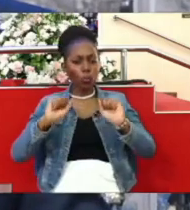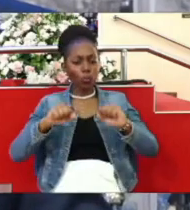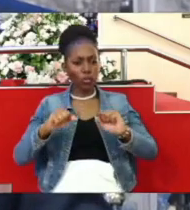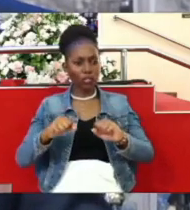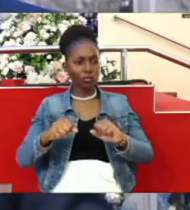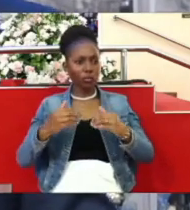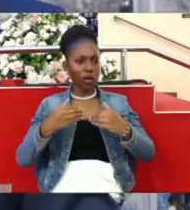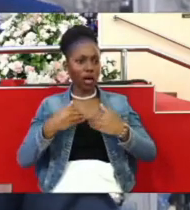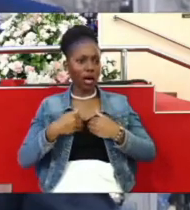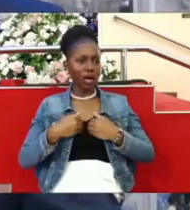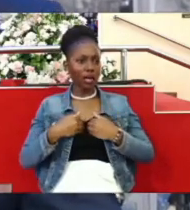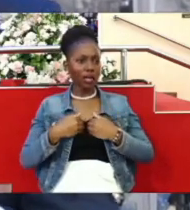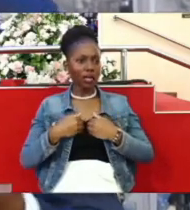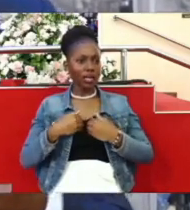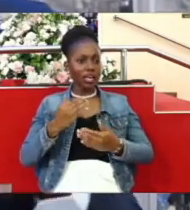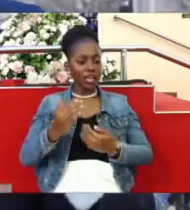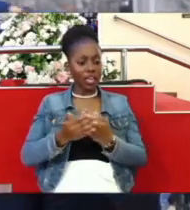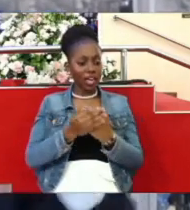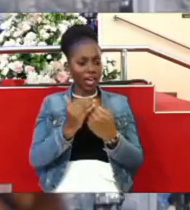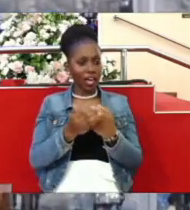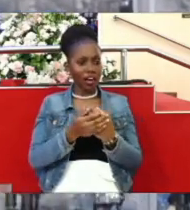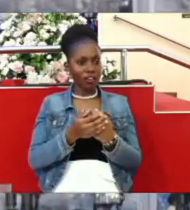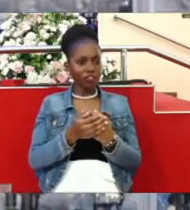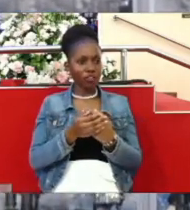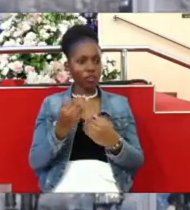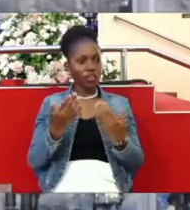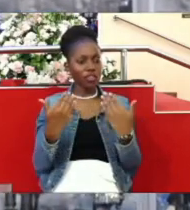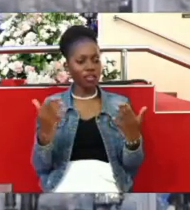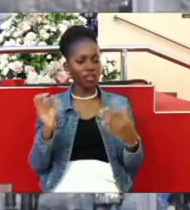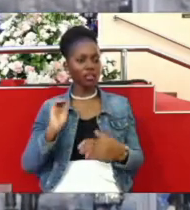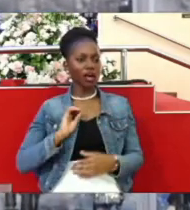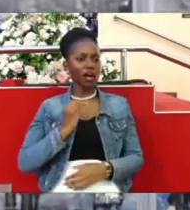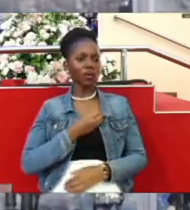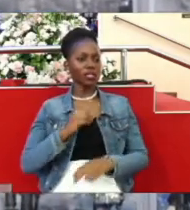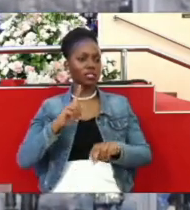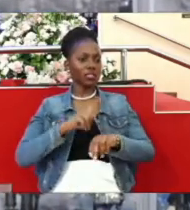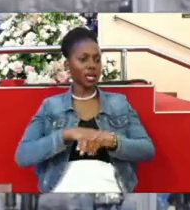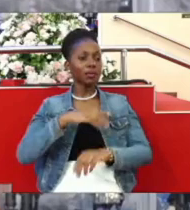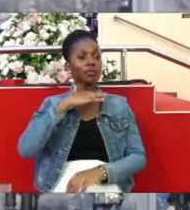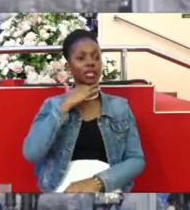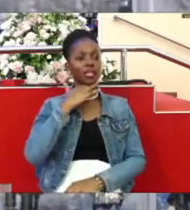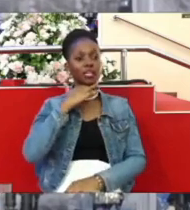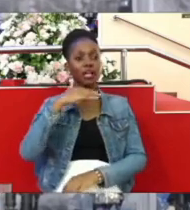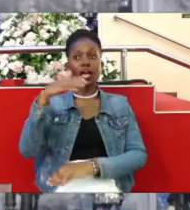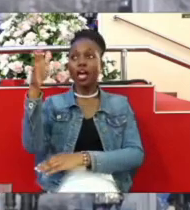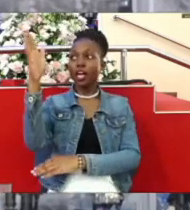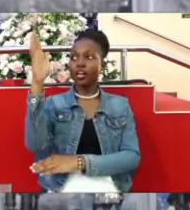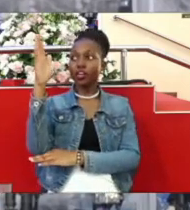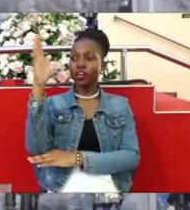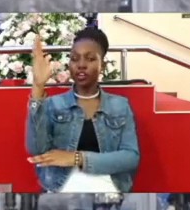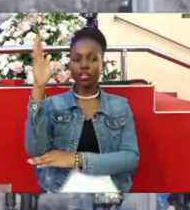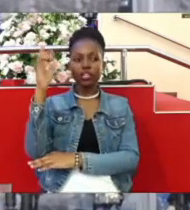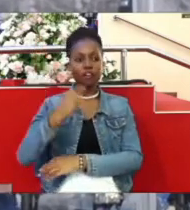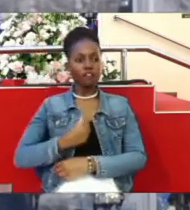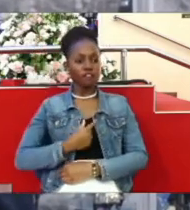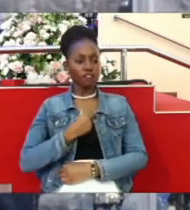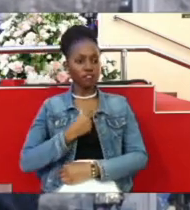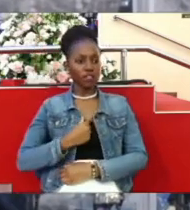wealth. And now we find Abraham, God visiting Abraham in Genesis chapter